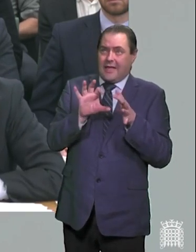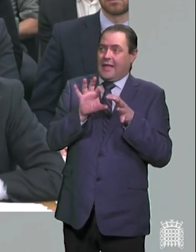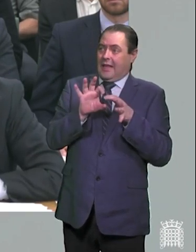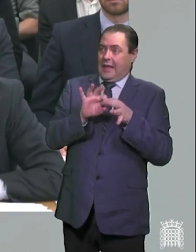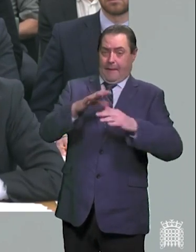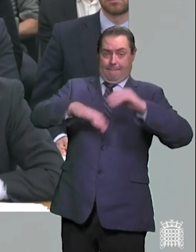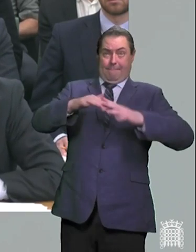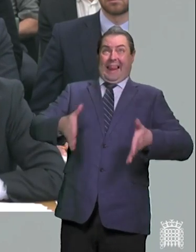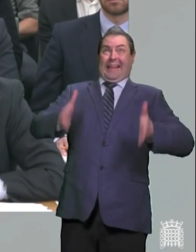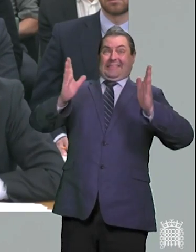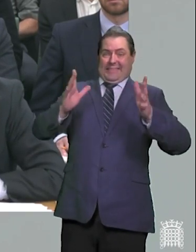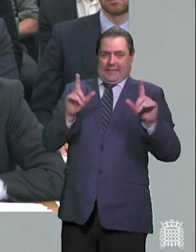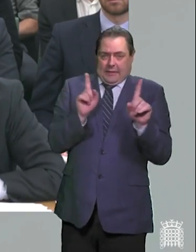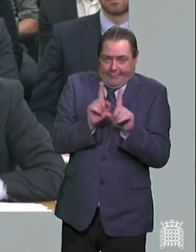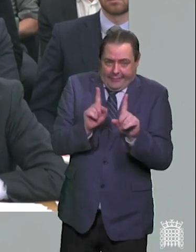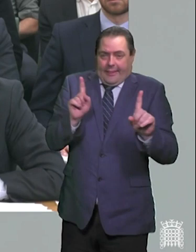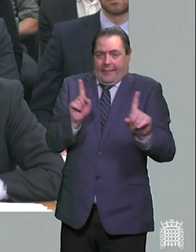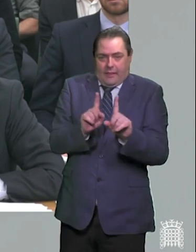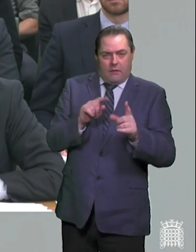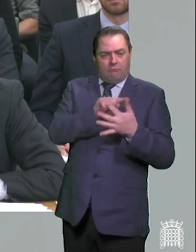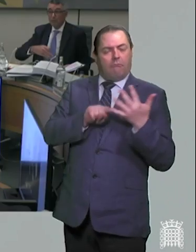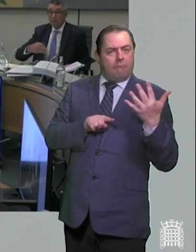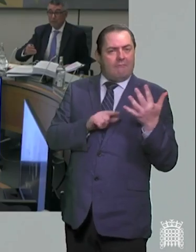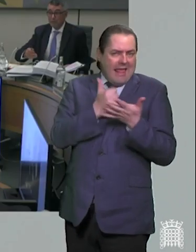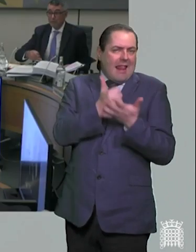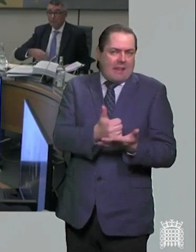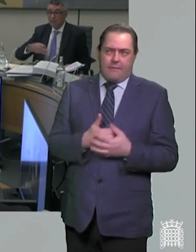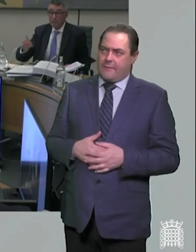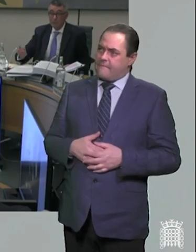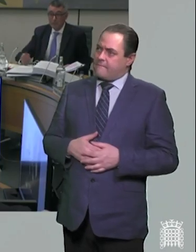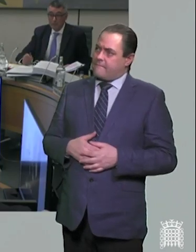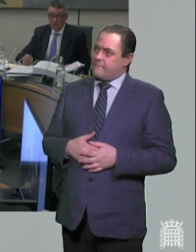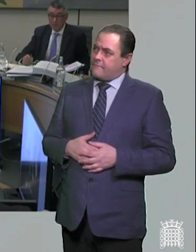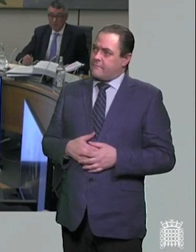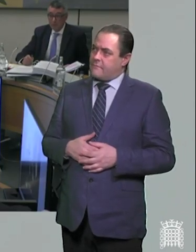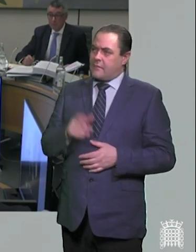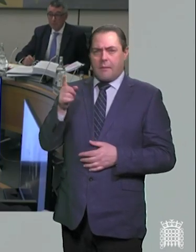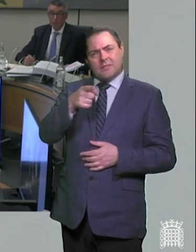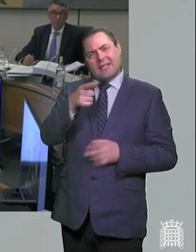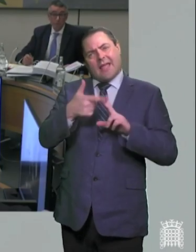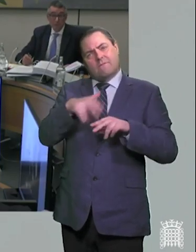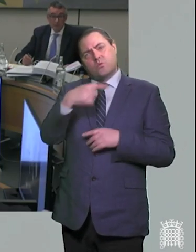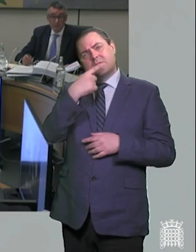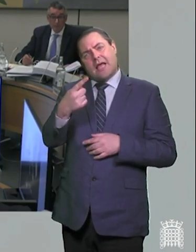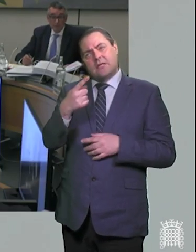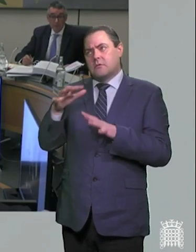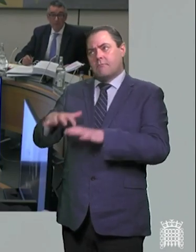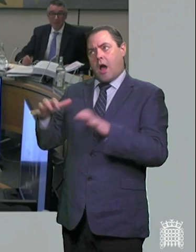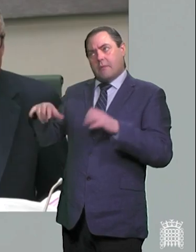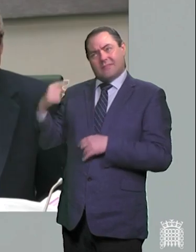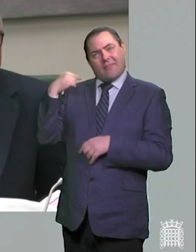in maintaining perfect social distancing. Right. I'm bound to say that if you'd said all that at the time to the House of Commons, we probably wouldn't be sitting